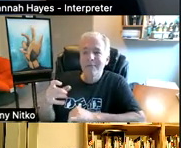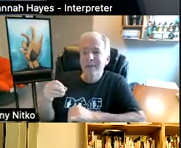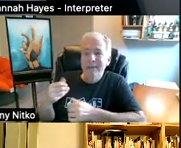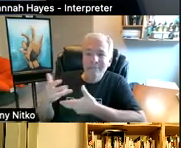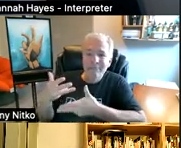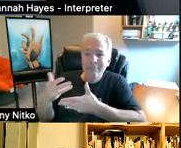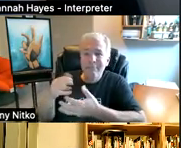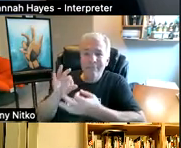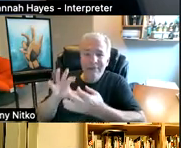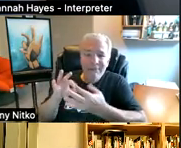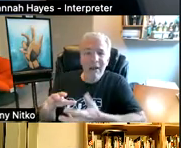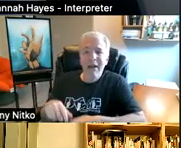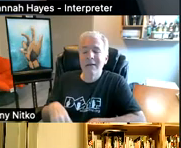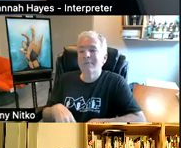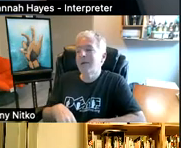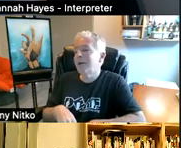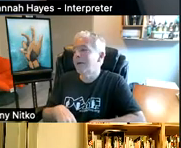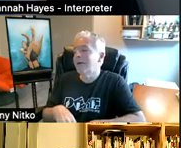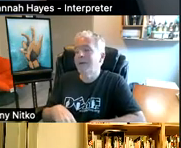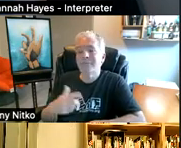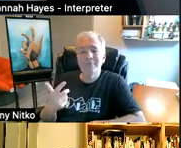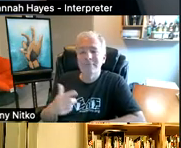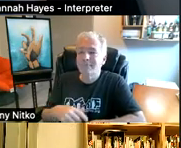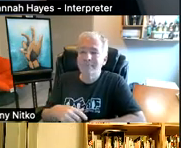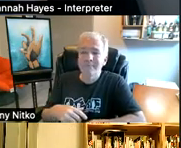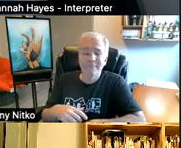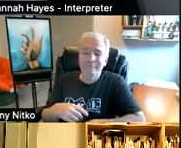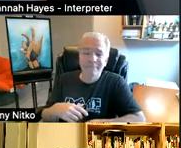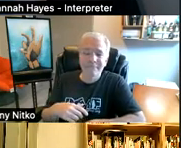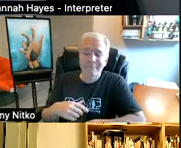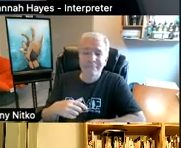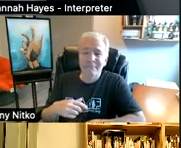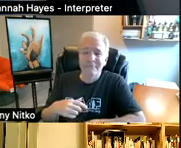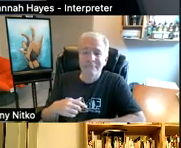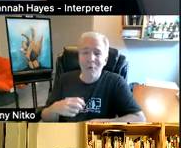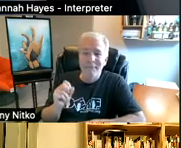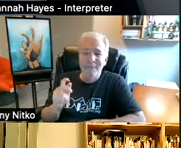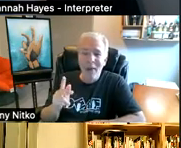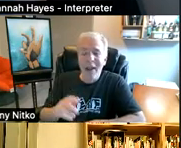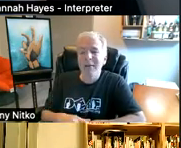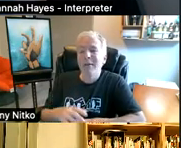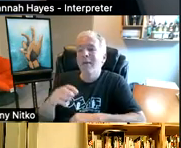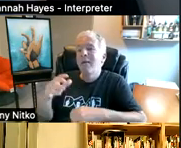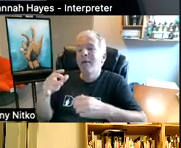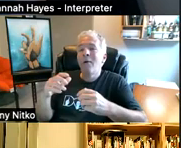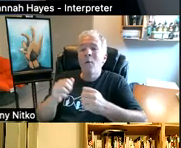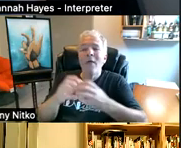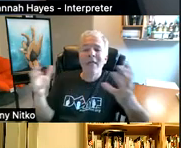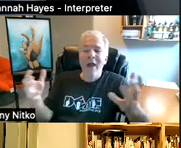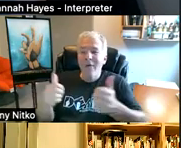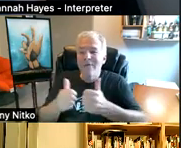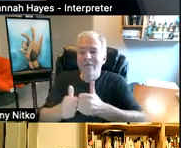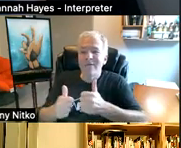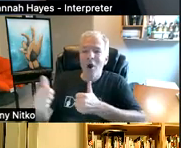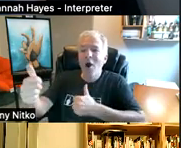me an email to my inbox. Any feedback that you can think of, we're completely open to it. So I